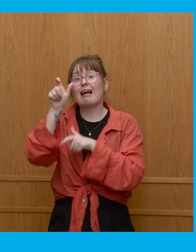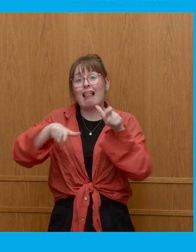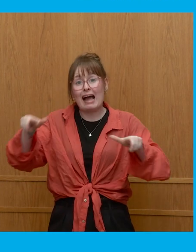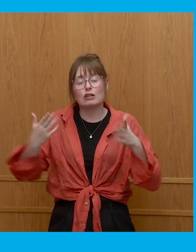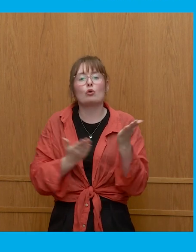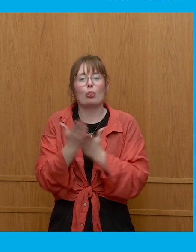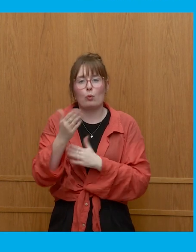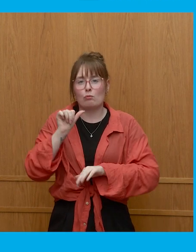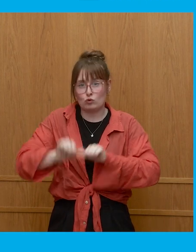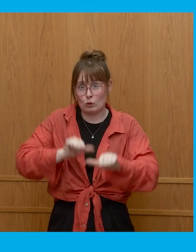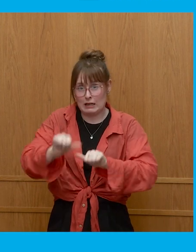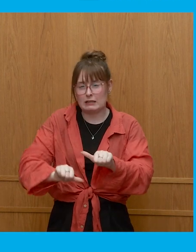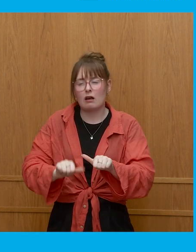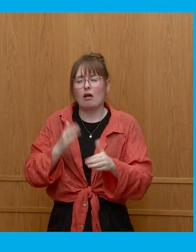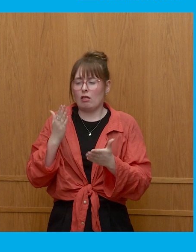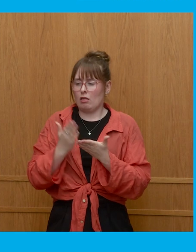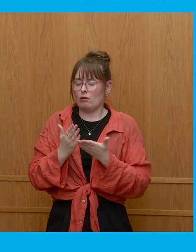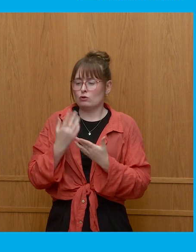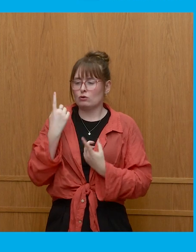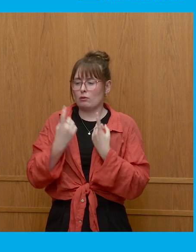process. How did the process of